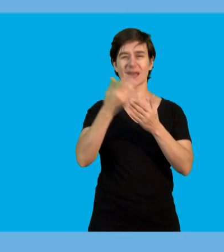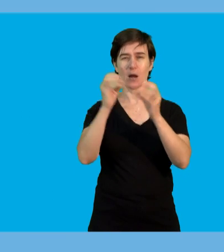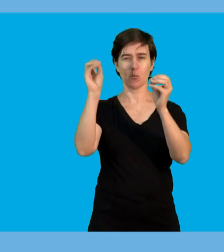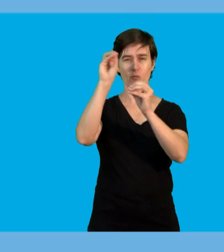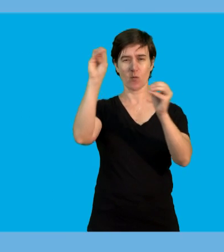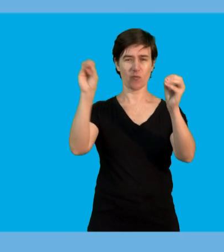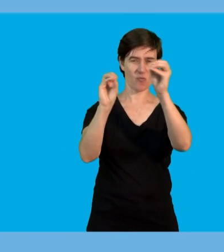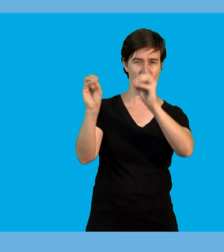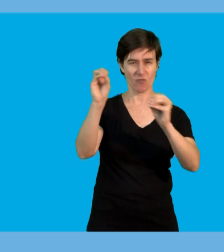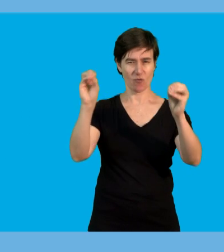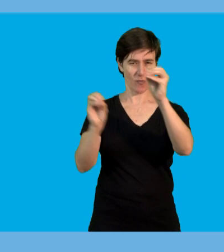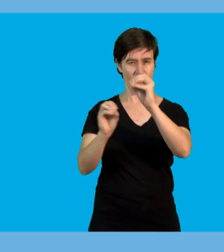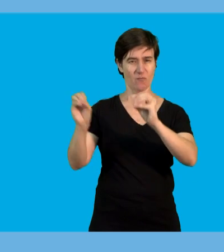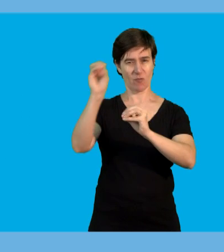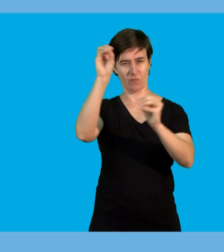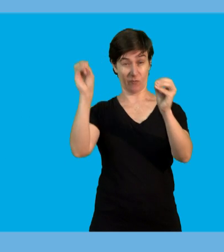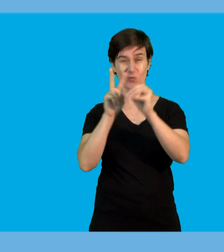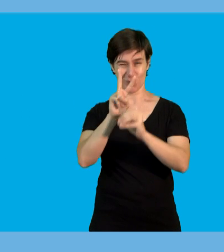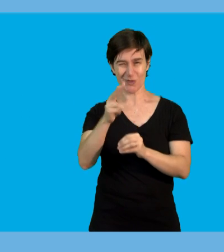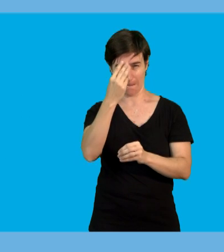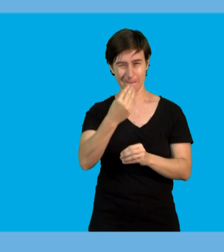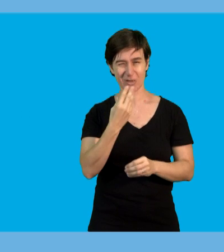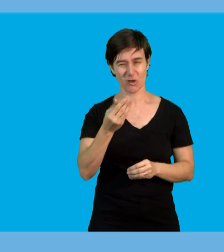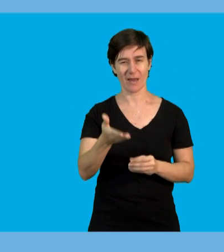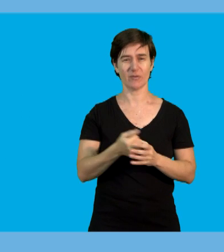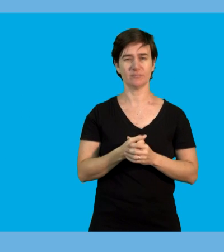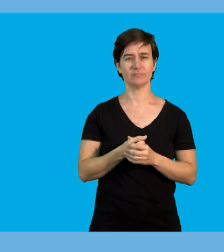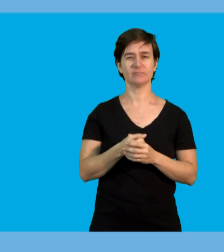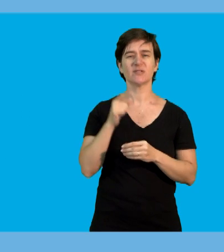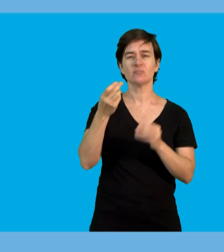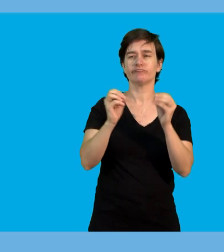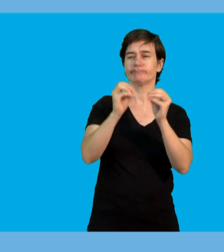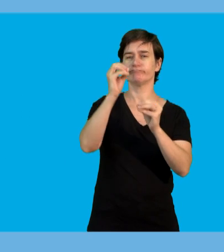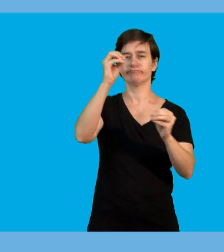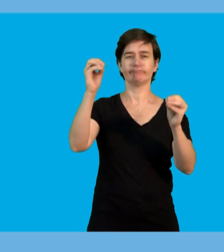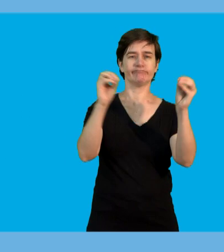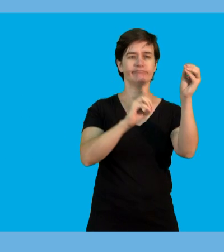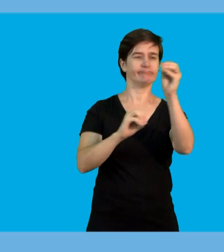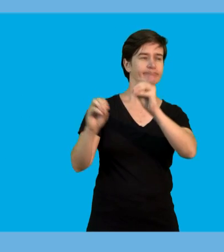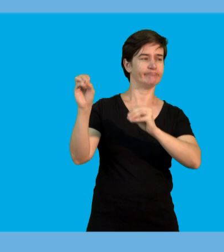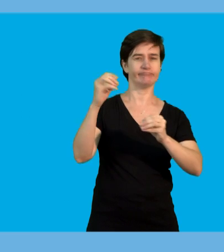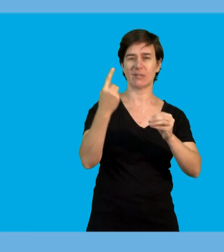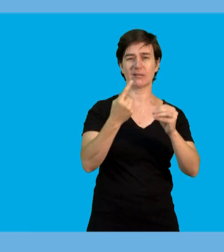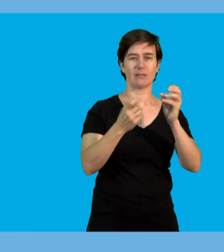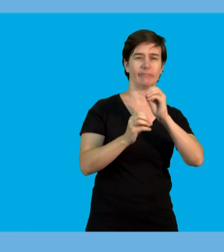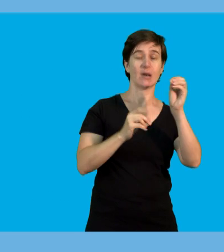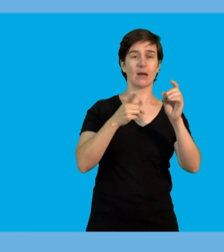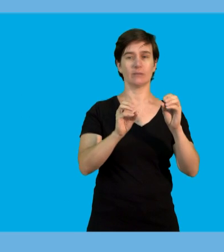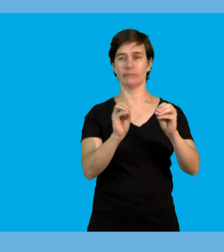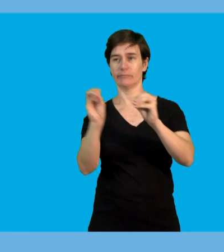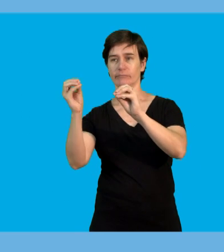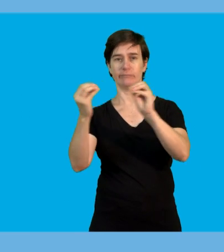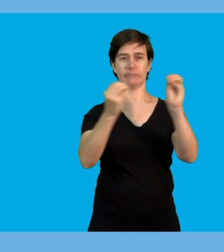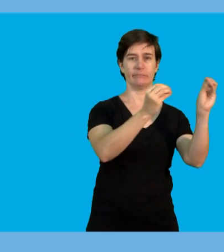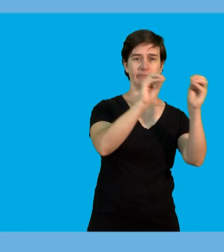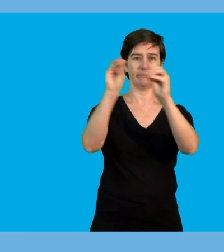that we have. So all these electrons that we are finding in a conductor, they are just drifting in various directions. There is no